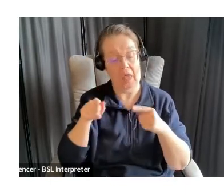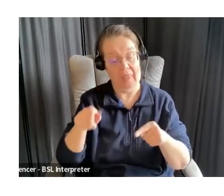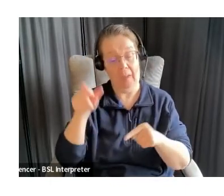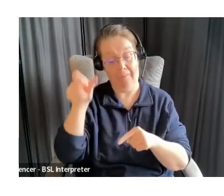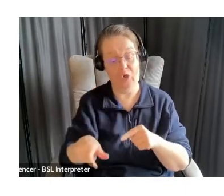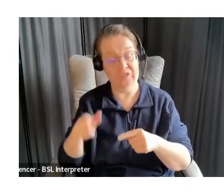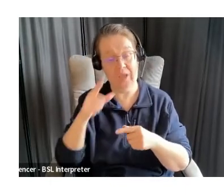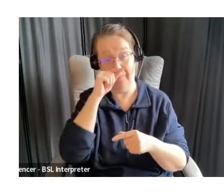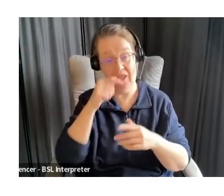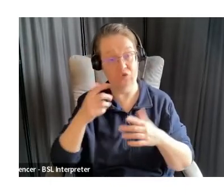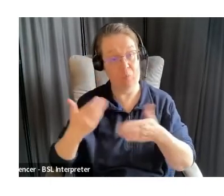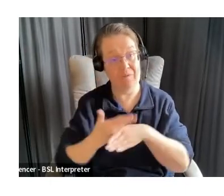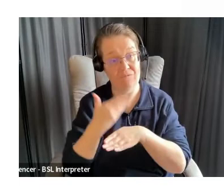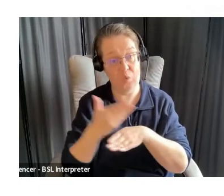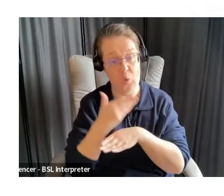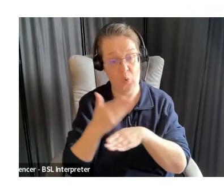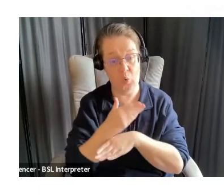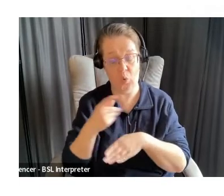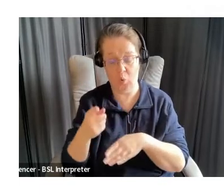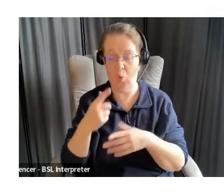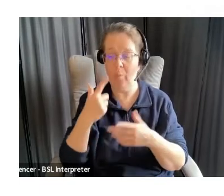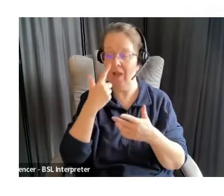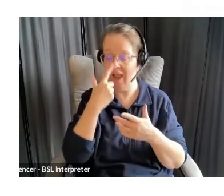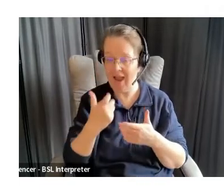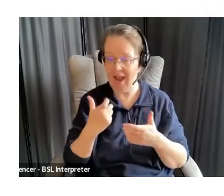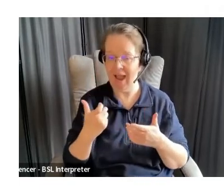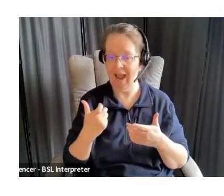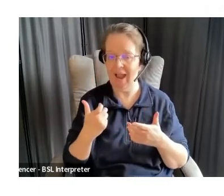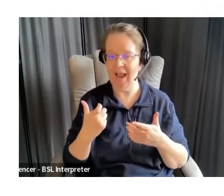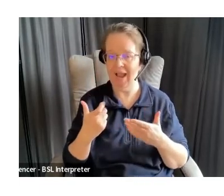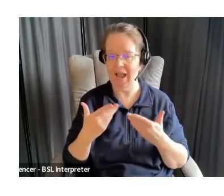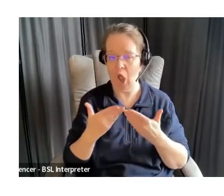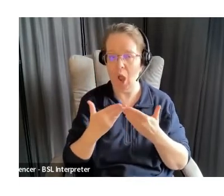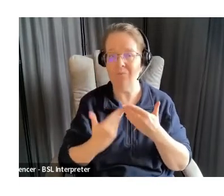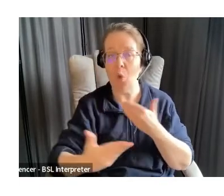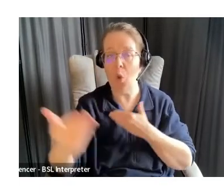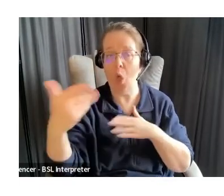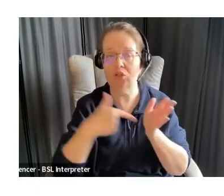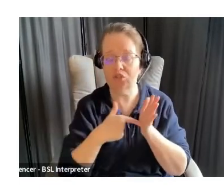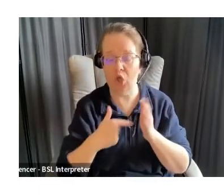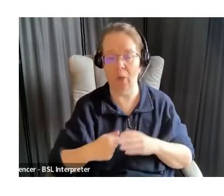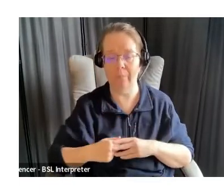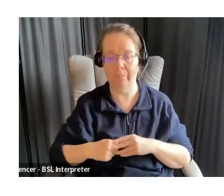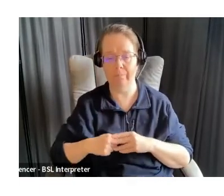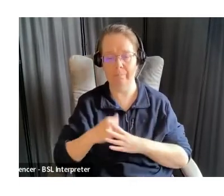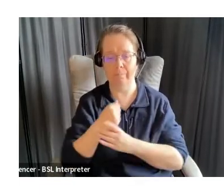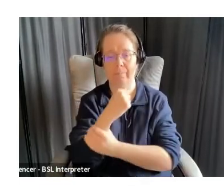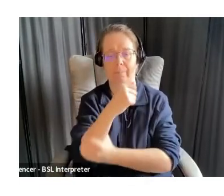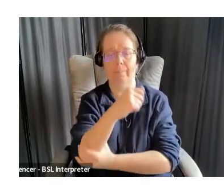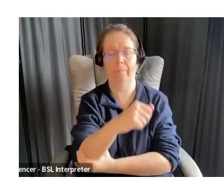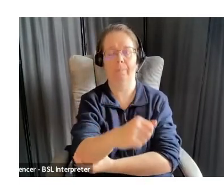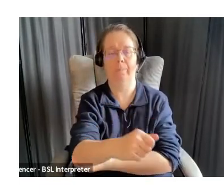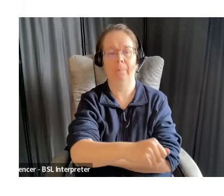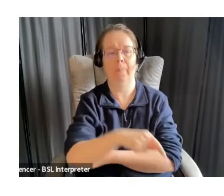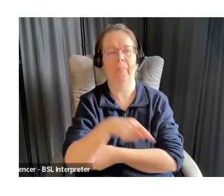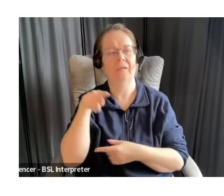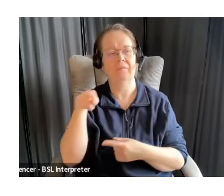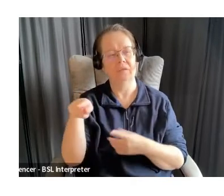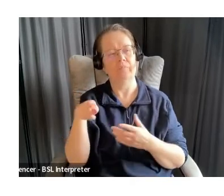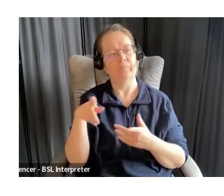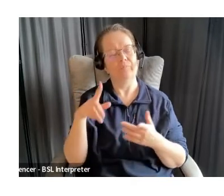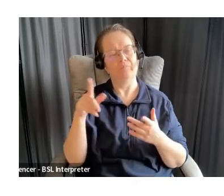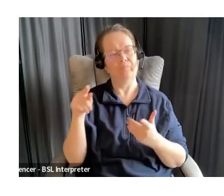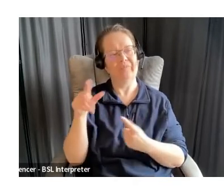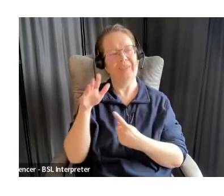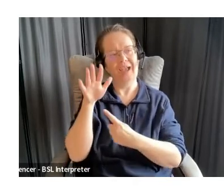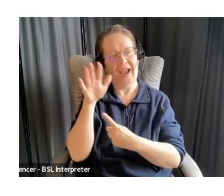succeed. Potential is the ability to perform long term. So I think it's equally as important